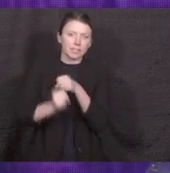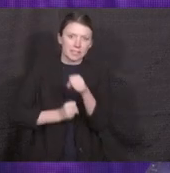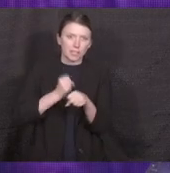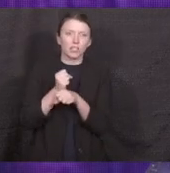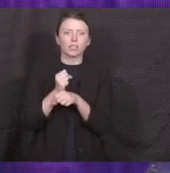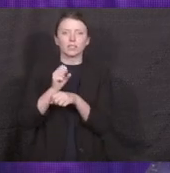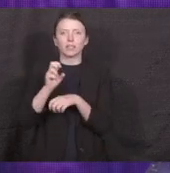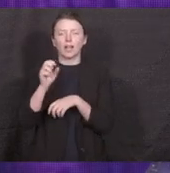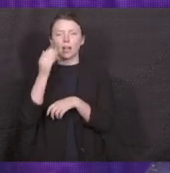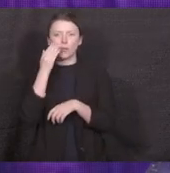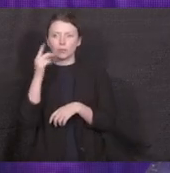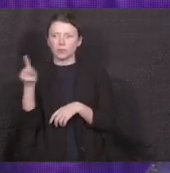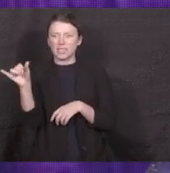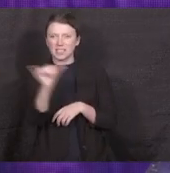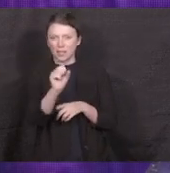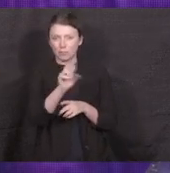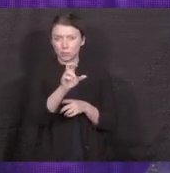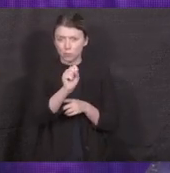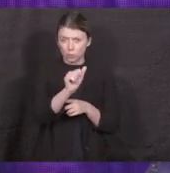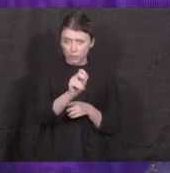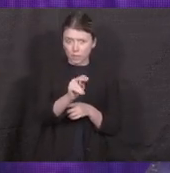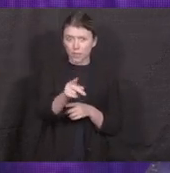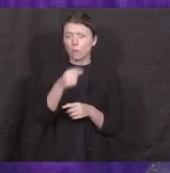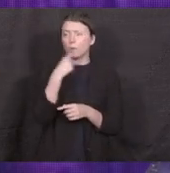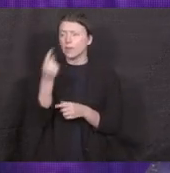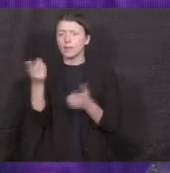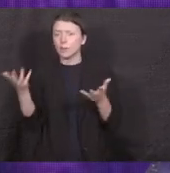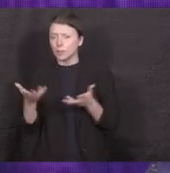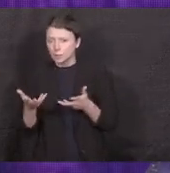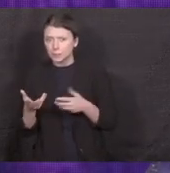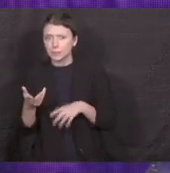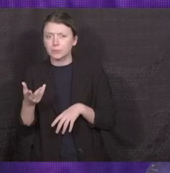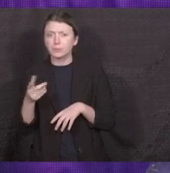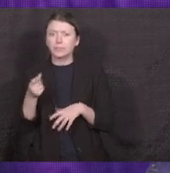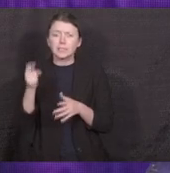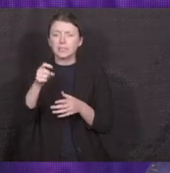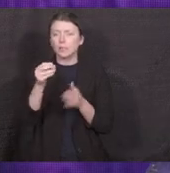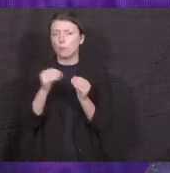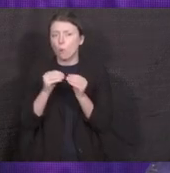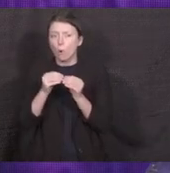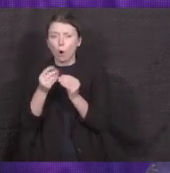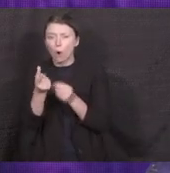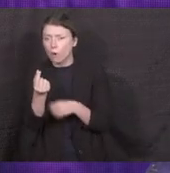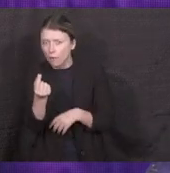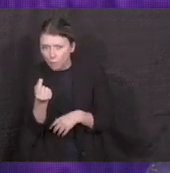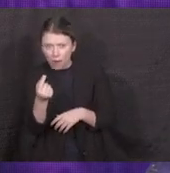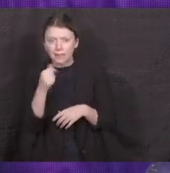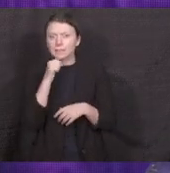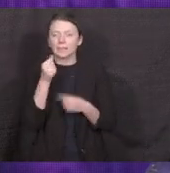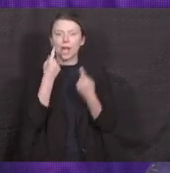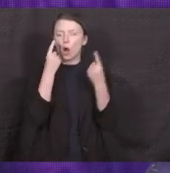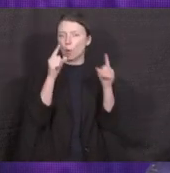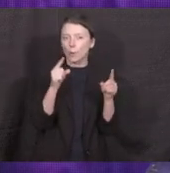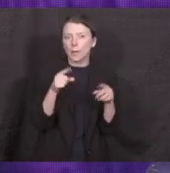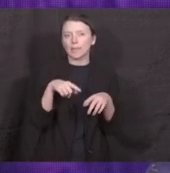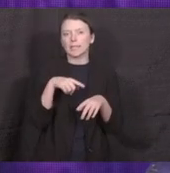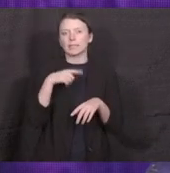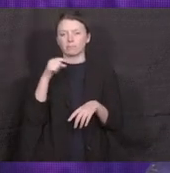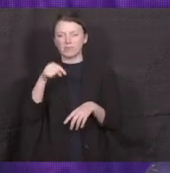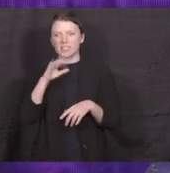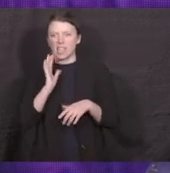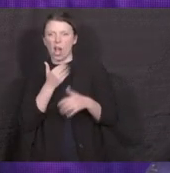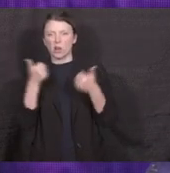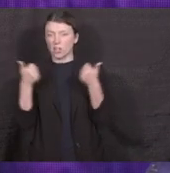others, working in this business. What are they telling you? What are they saying? You know, Doug, we need more of this. This isn't working. This is our